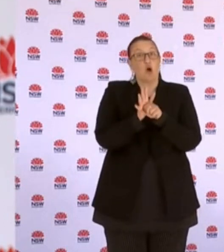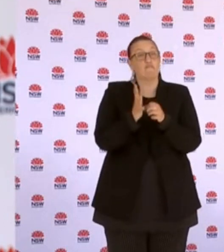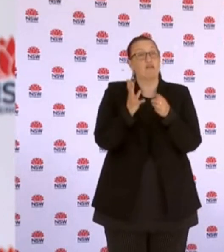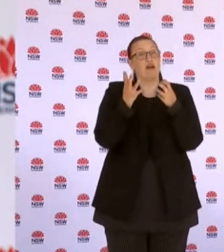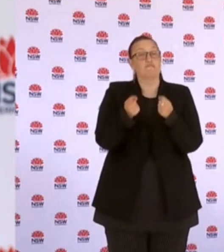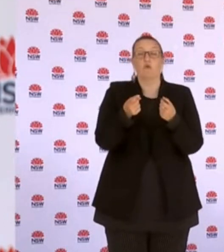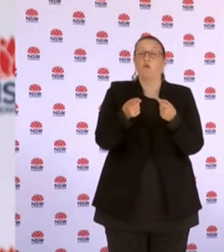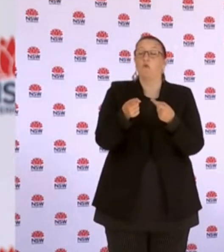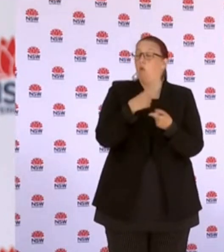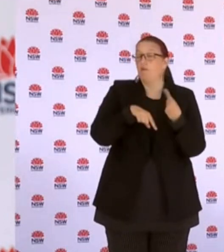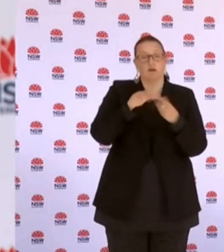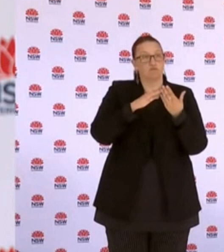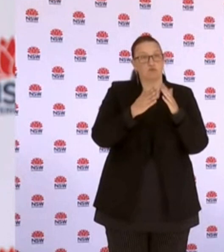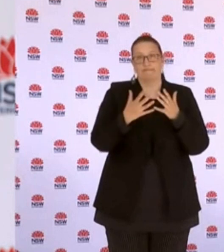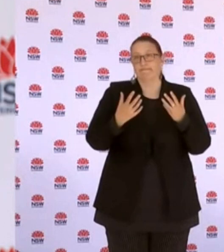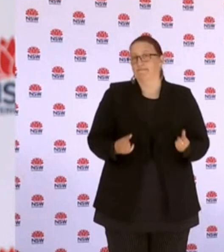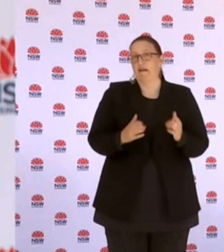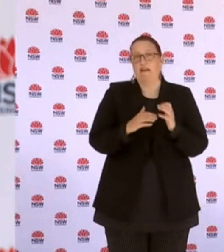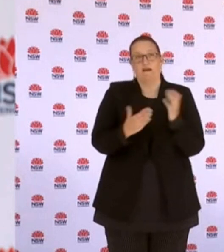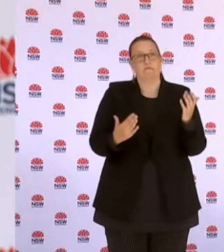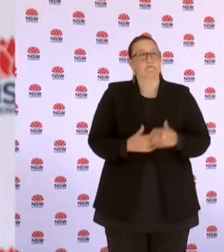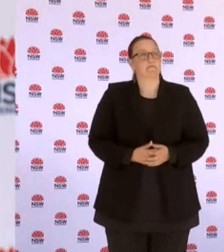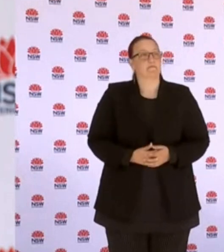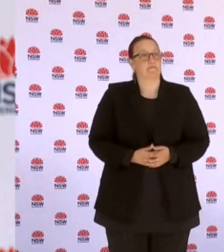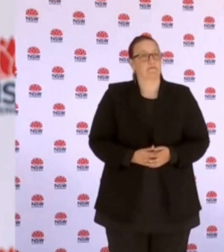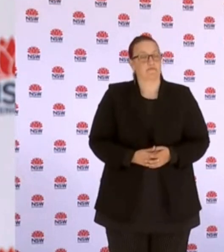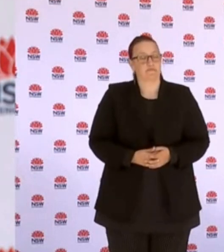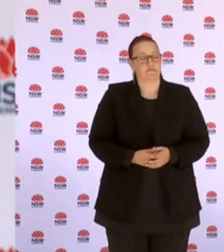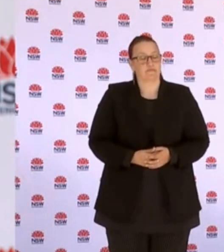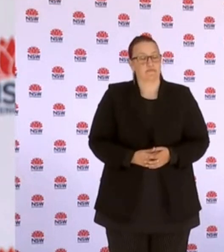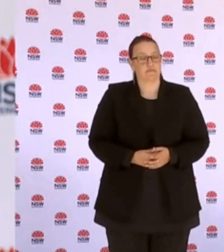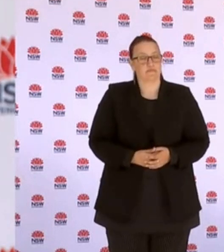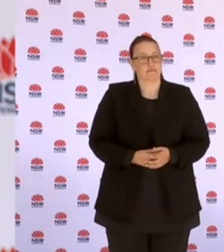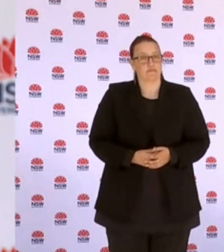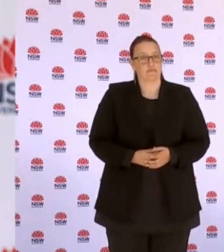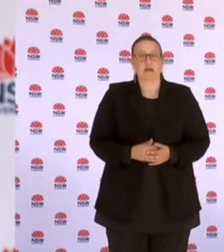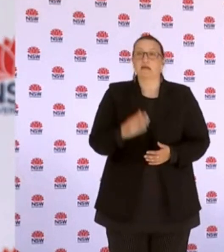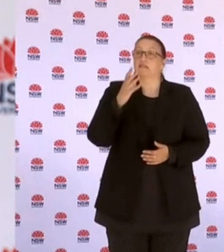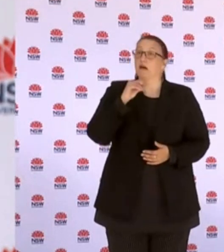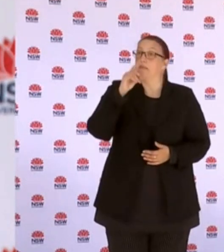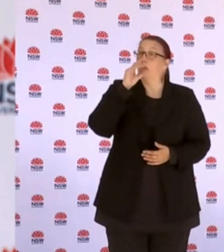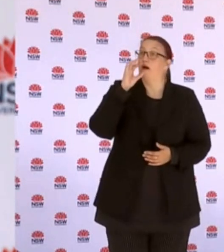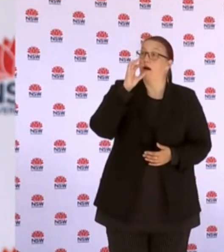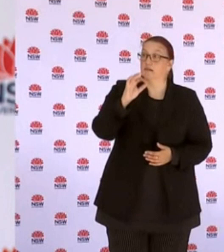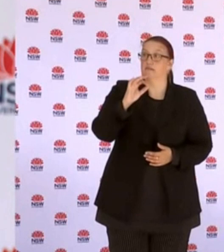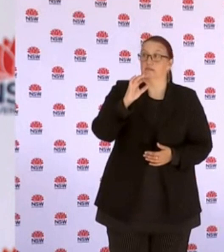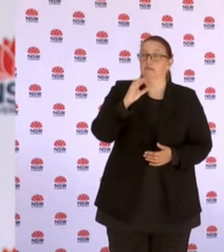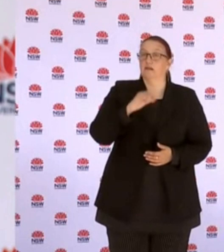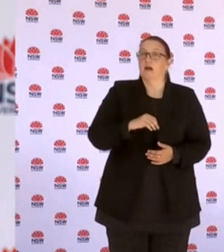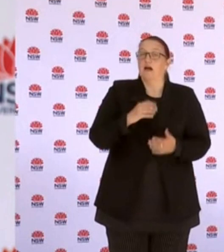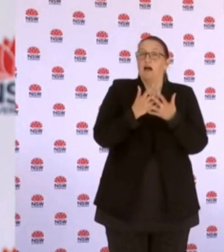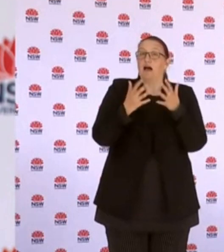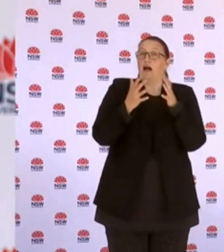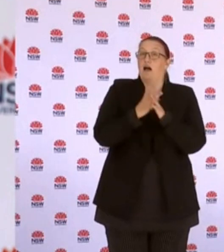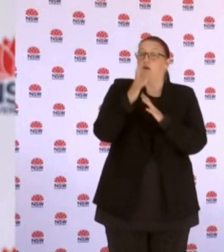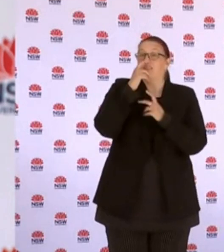there were questions earlier on about how we keep our health staff safe but also keep other patients in hospitals safe. I must